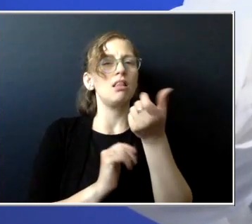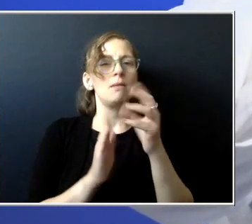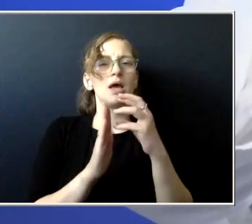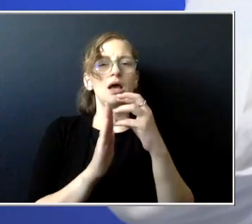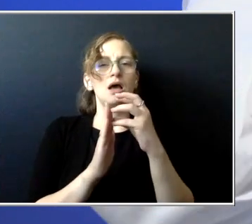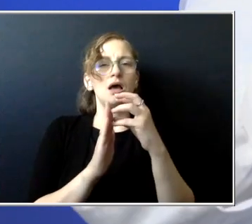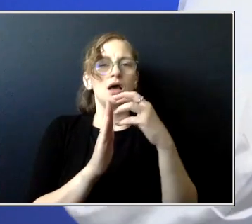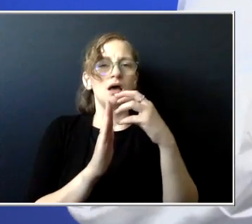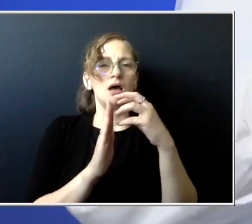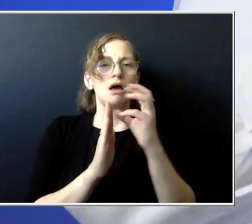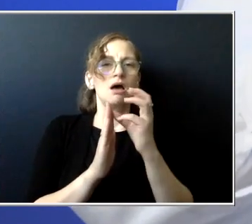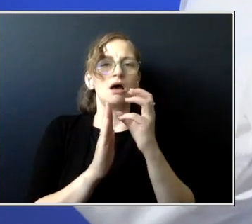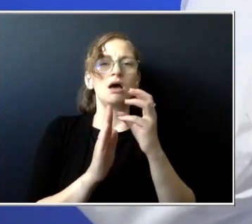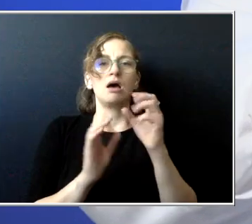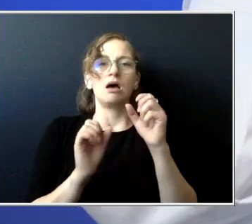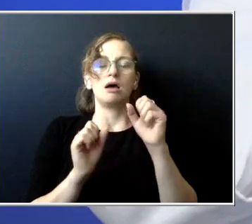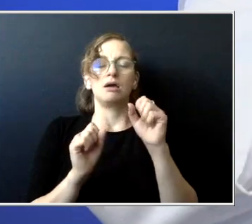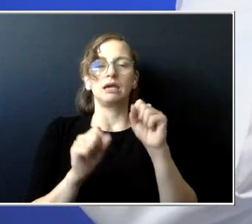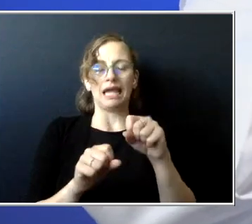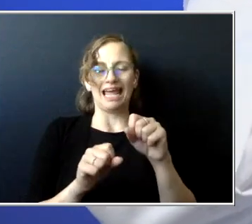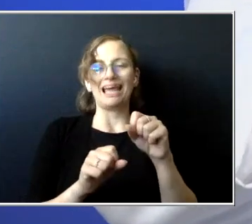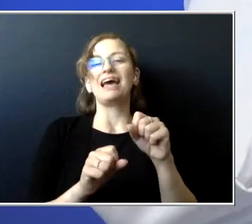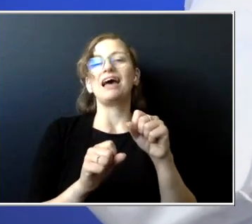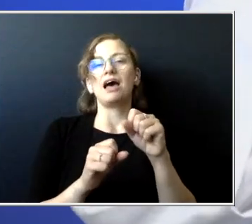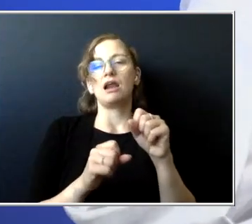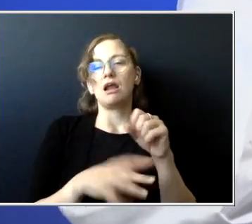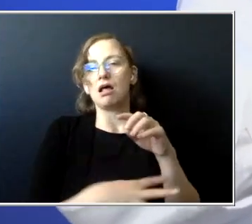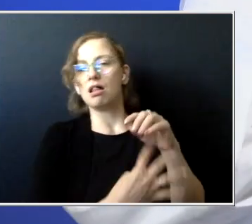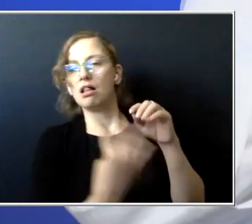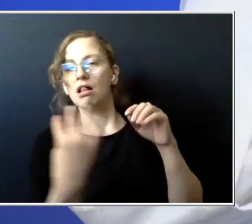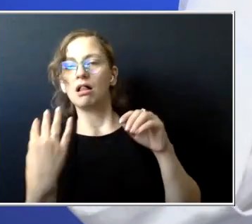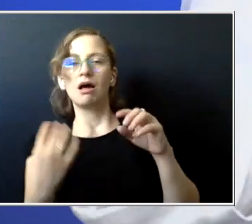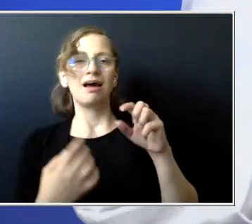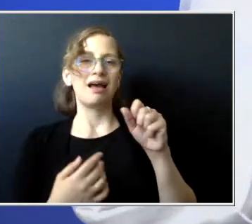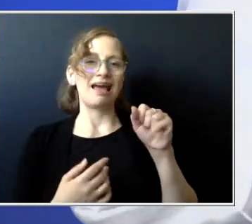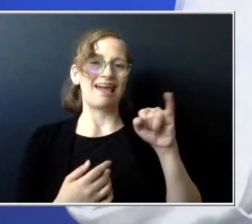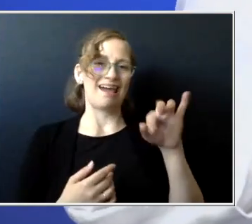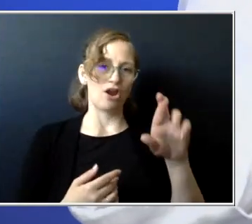get air entrainment into the ventricle, because it's spinning, and by